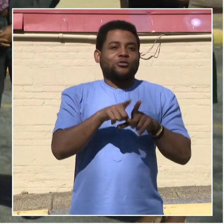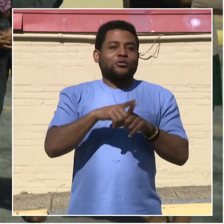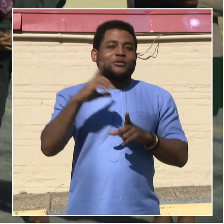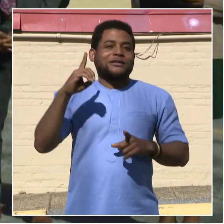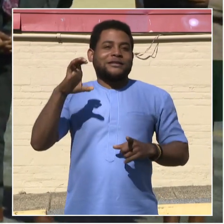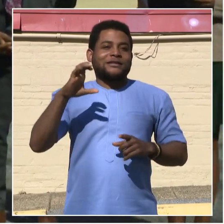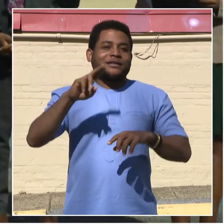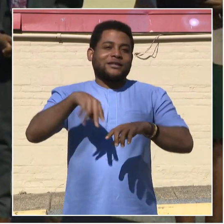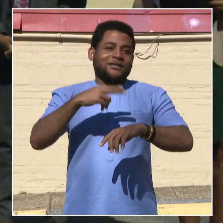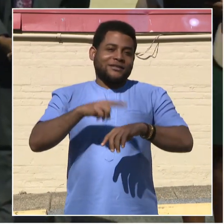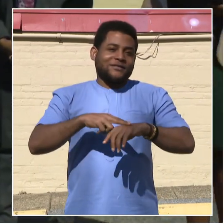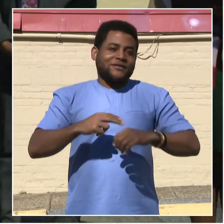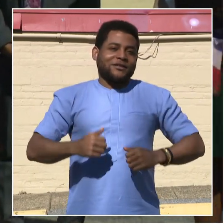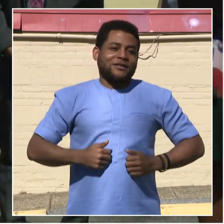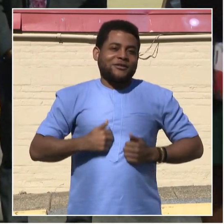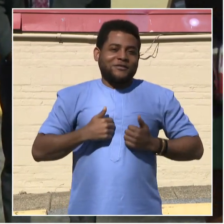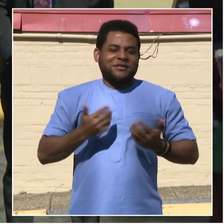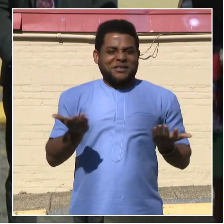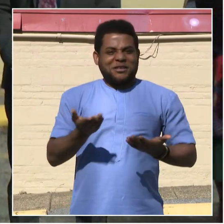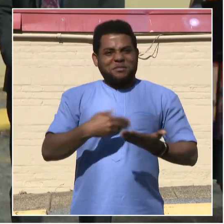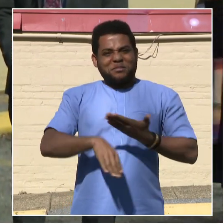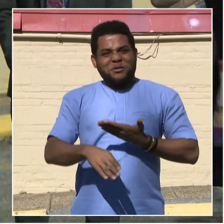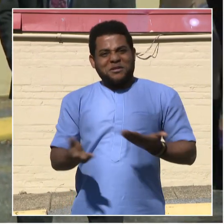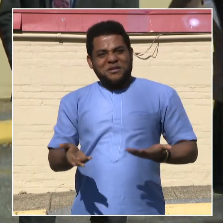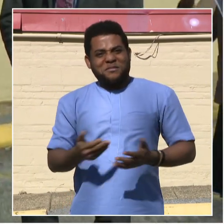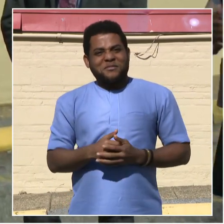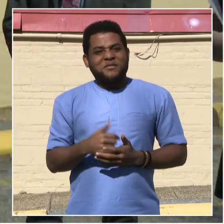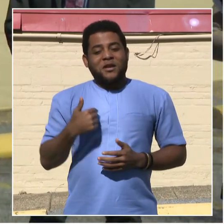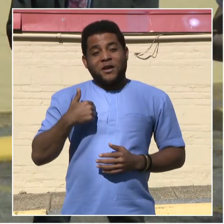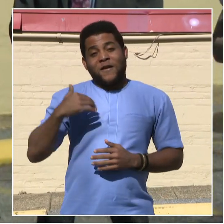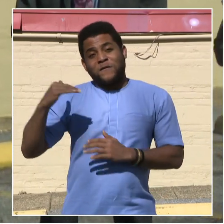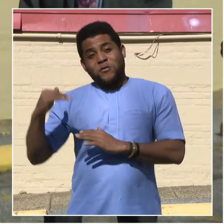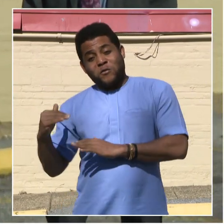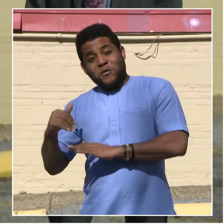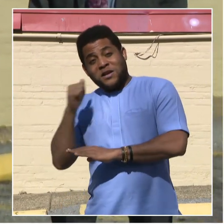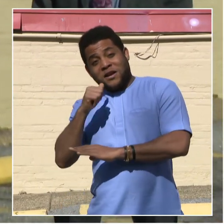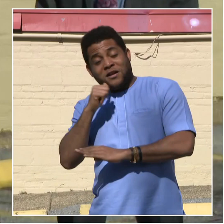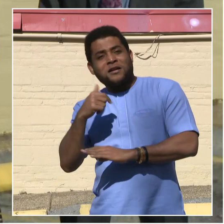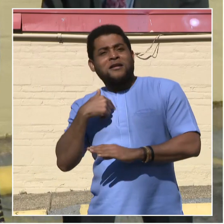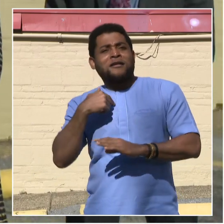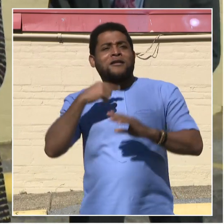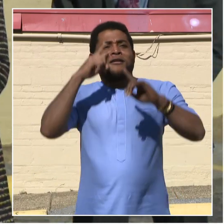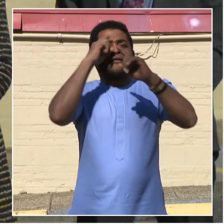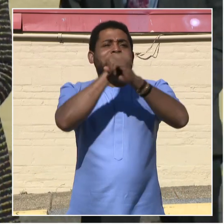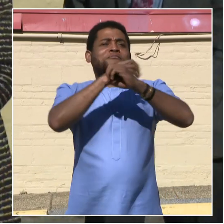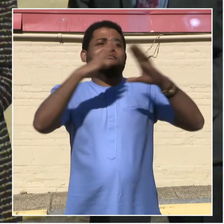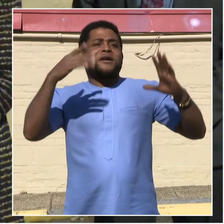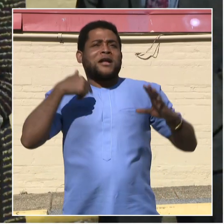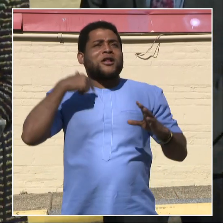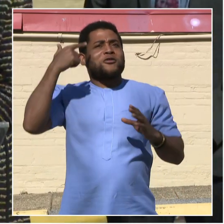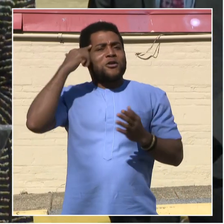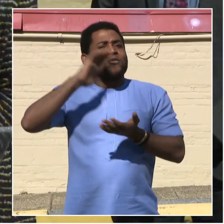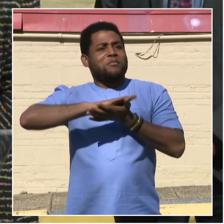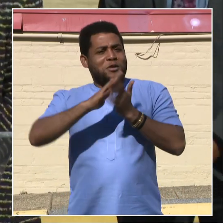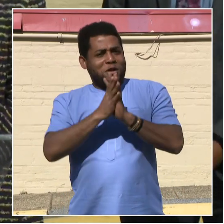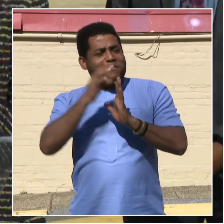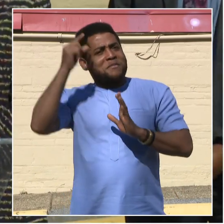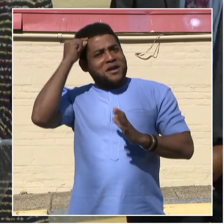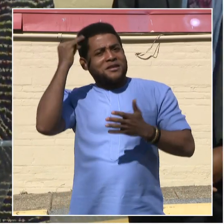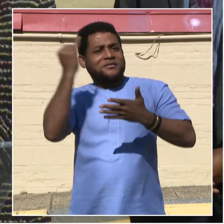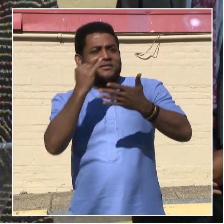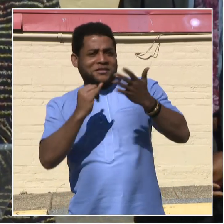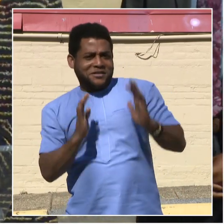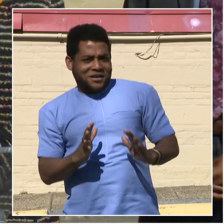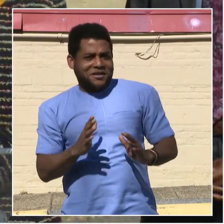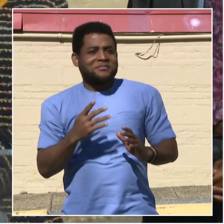As a little girl, I often dreamt of being a cosmetologist. I recently revisited my 5th grade journal